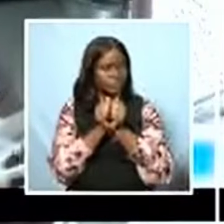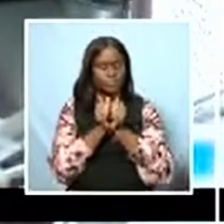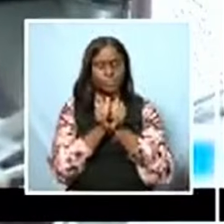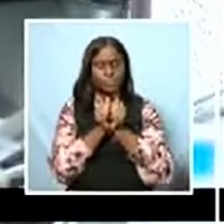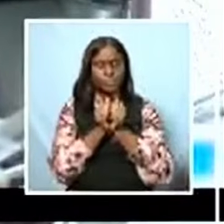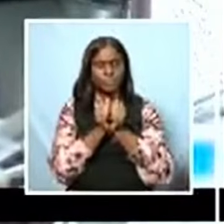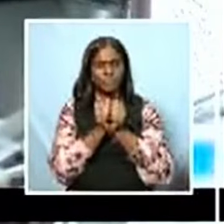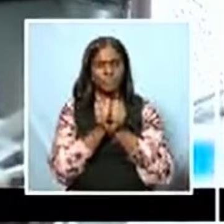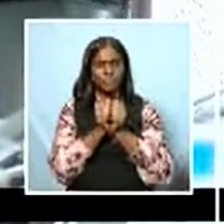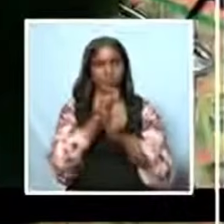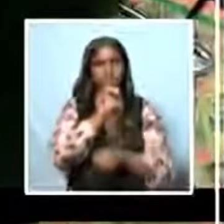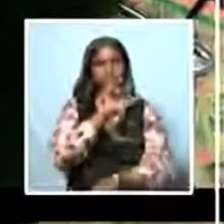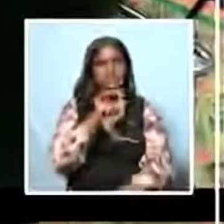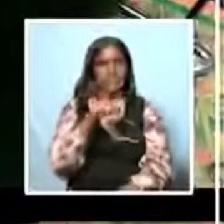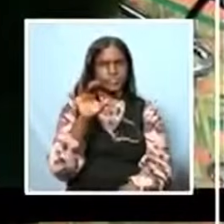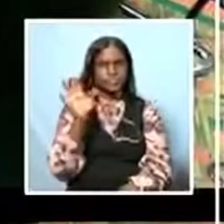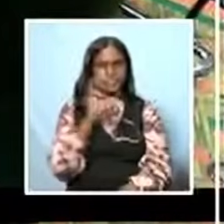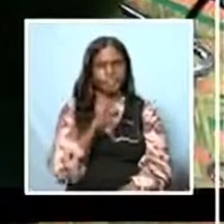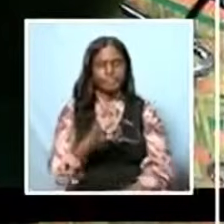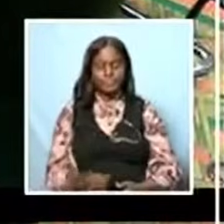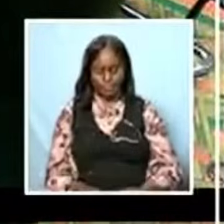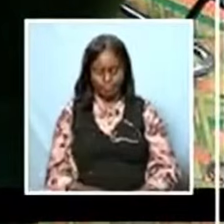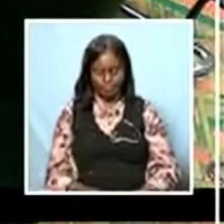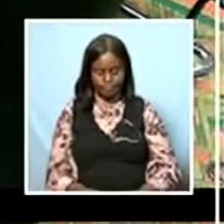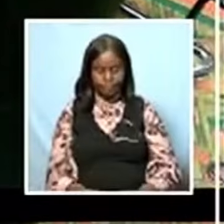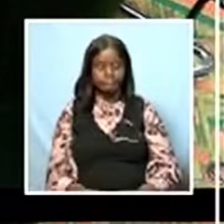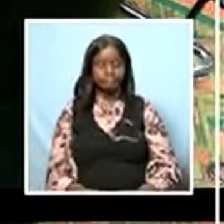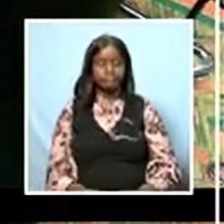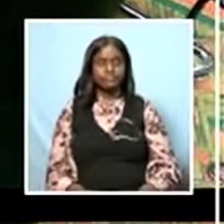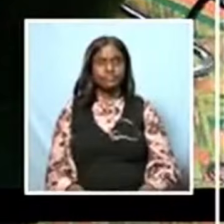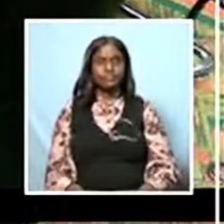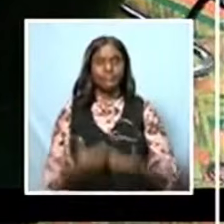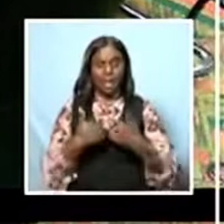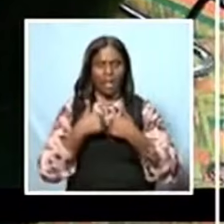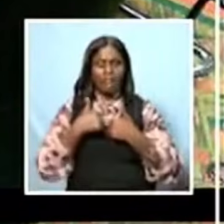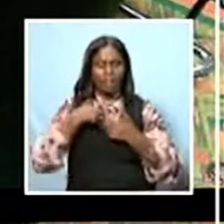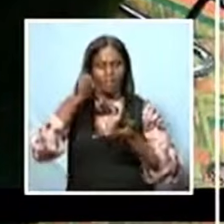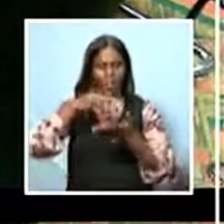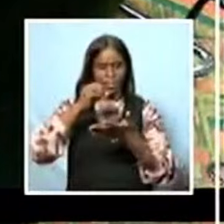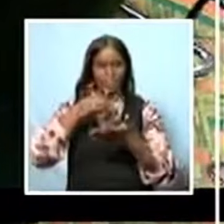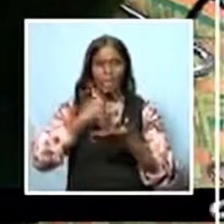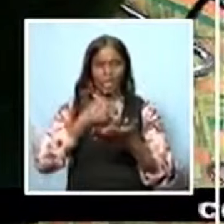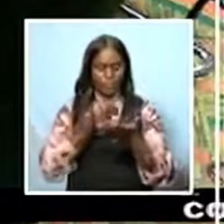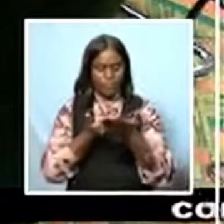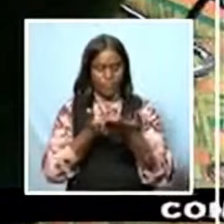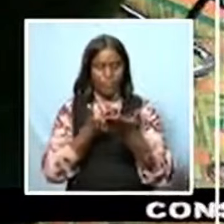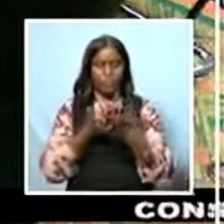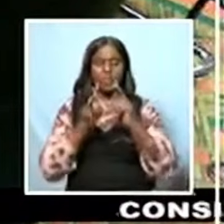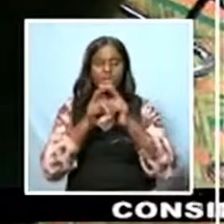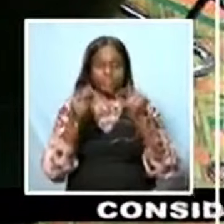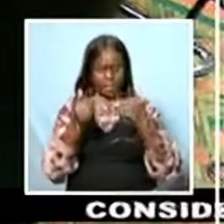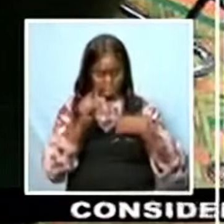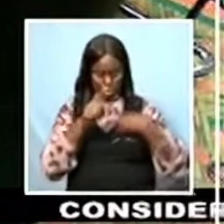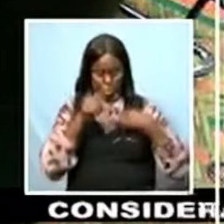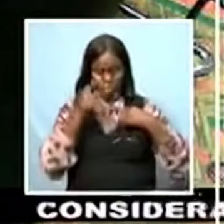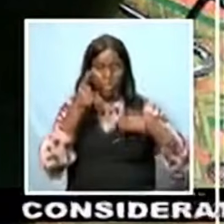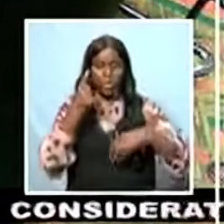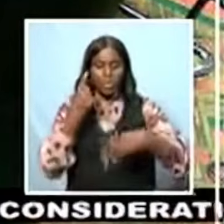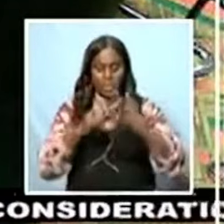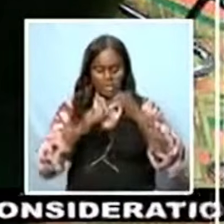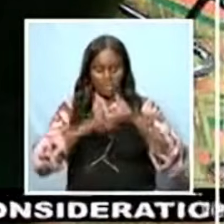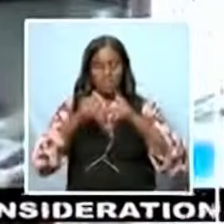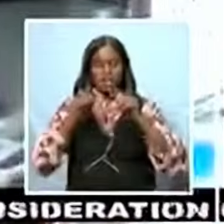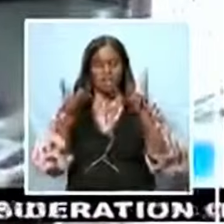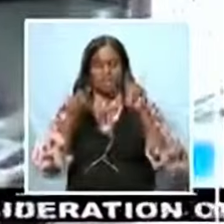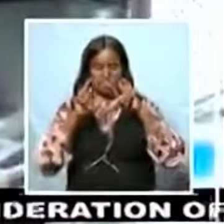can I circulate it? Yes. I think we have the copy, yes. They have the copy, yes. So this is what we're doing, Chair. When